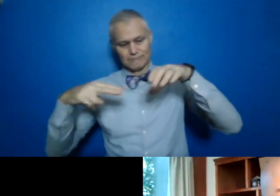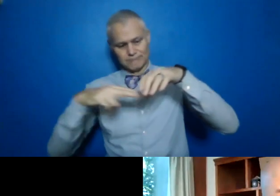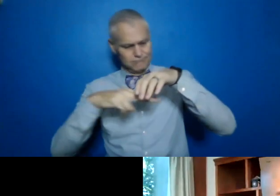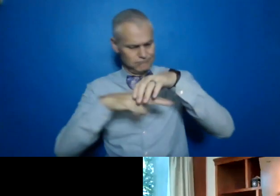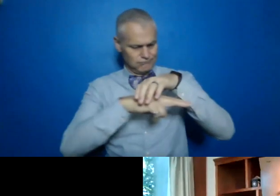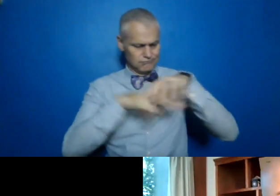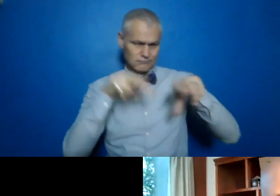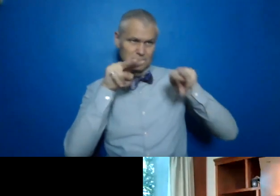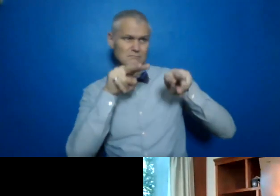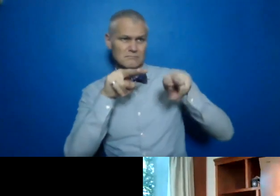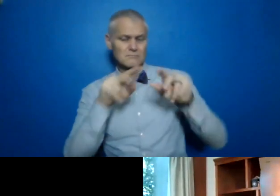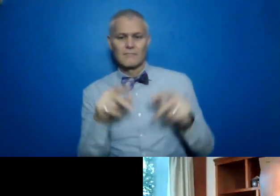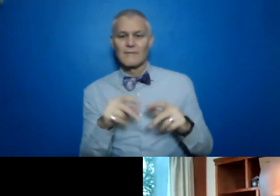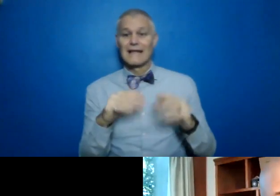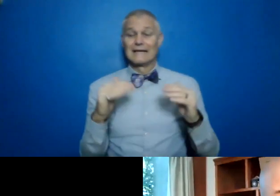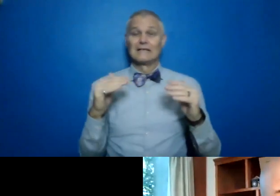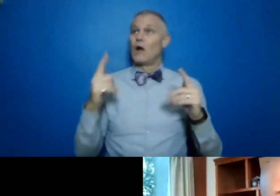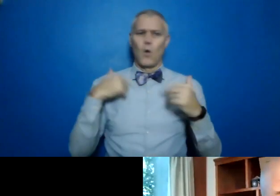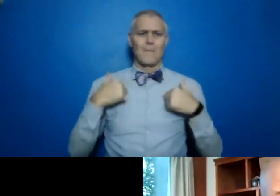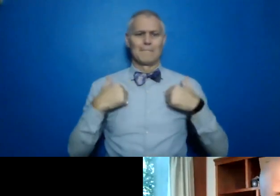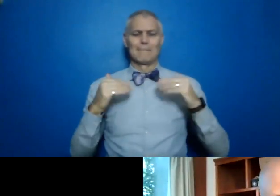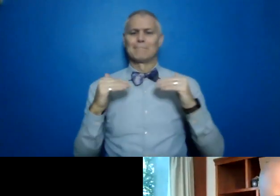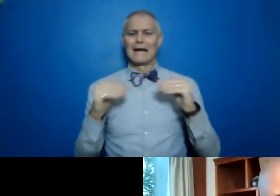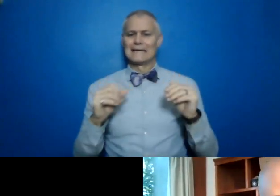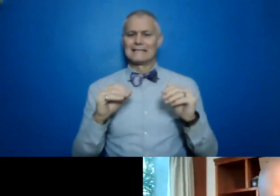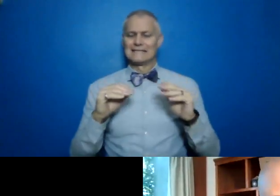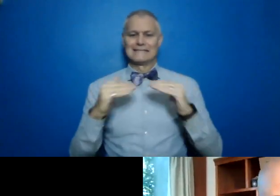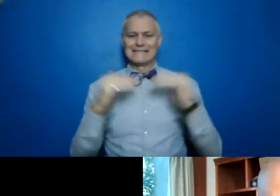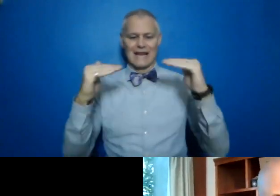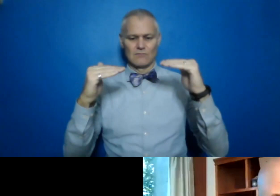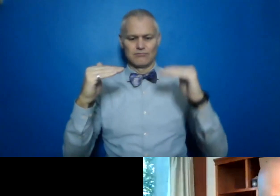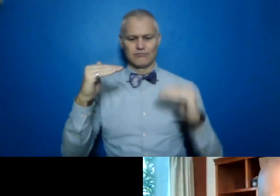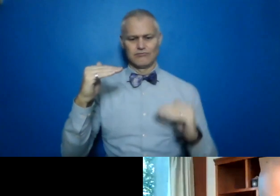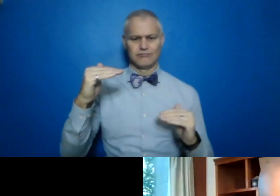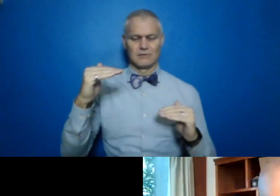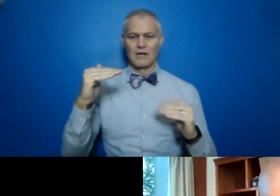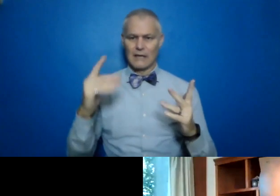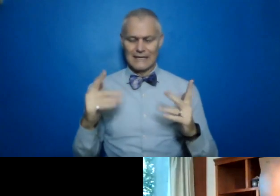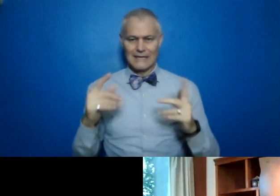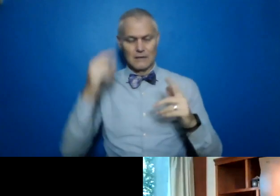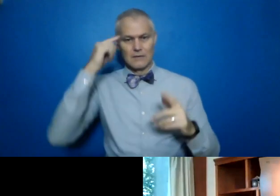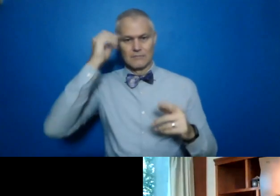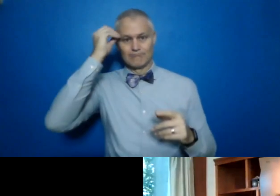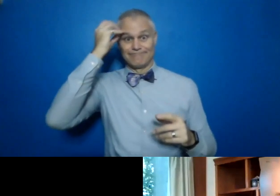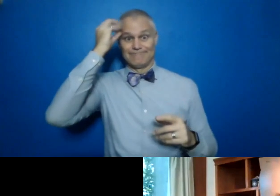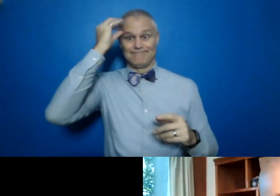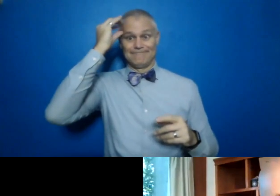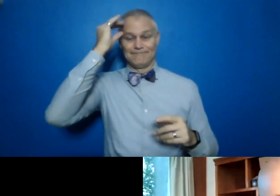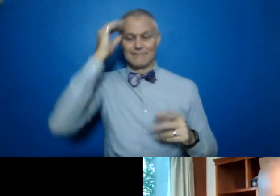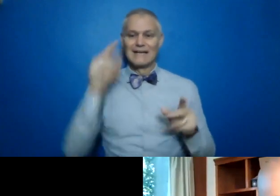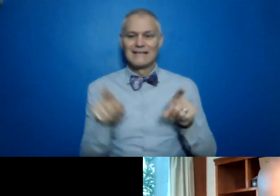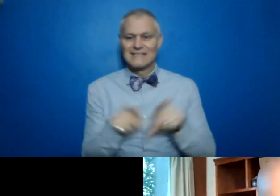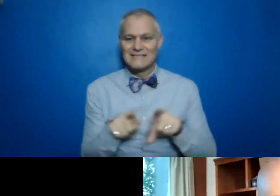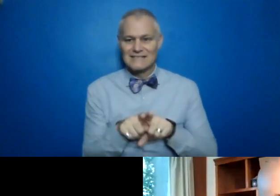a diminished status lights up the same parts of the brain as if you